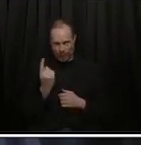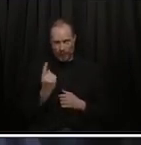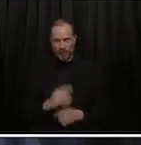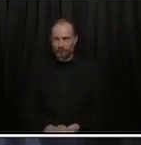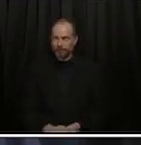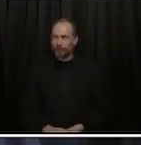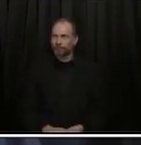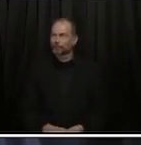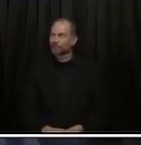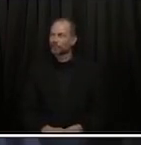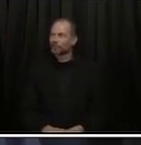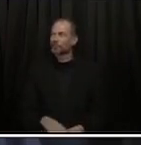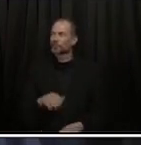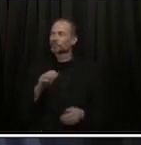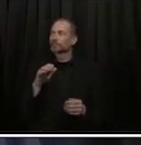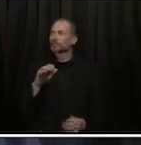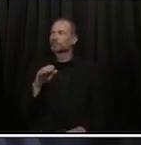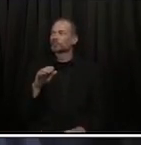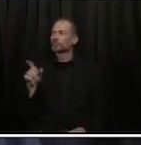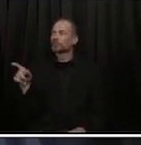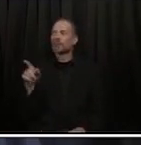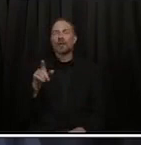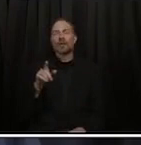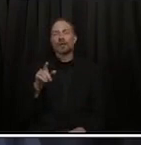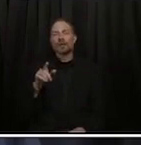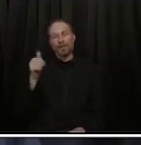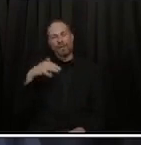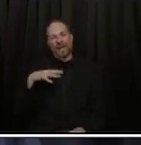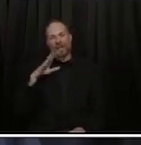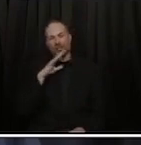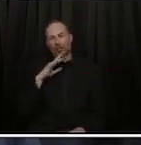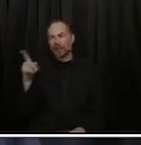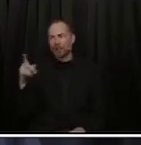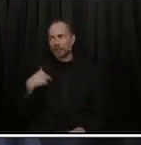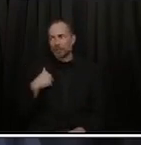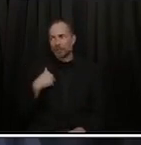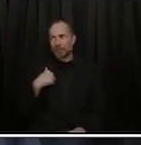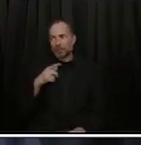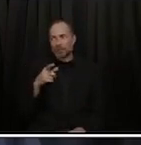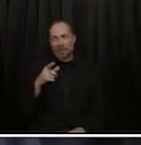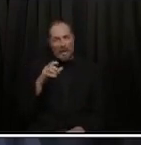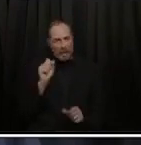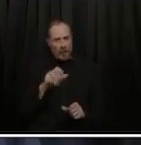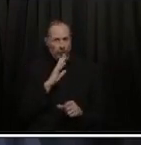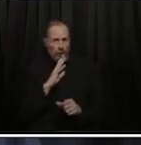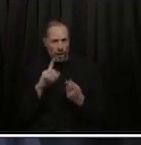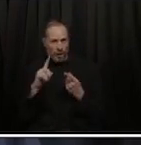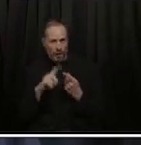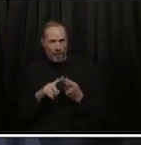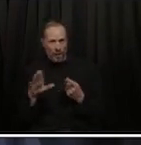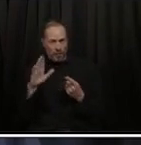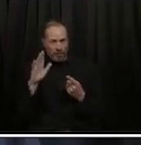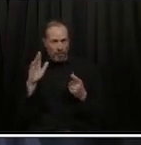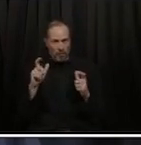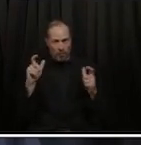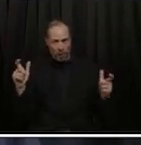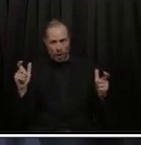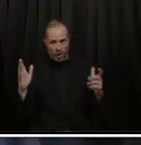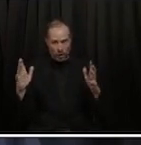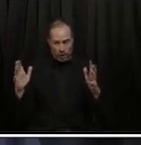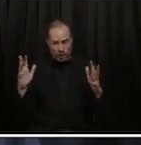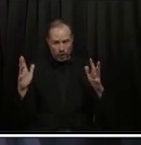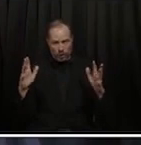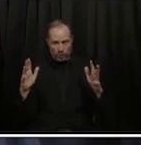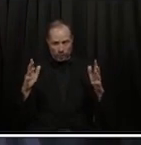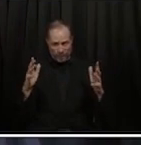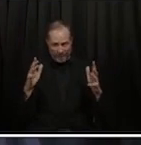Thanks. Dr. Early and maybe Governor, I wonder if you can kind of talk about the broader COVID situation in Colorado. We're seeing hospitalizations decrease. Do you